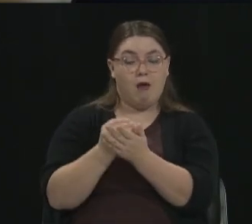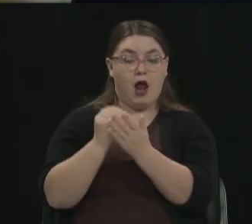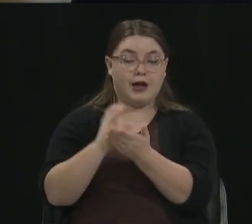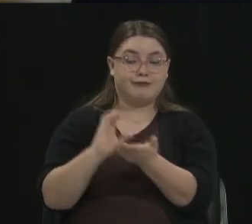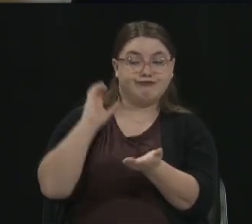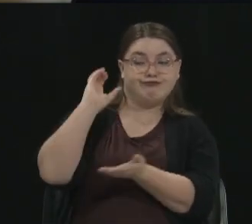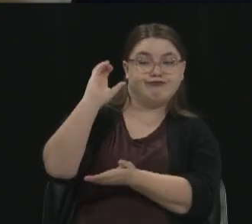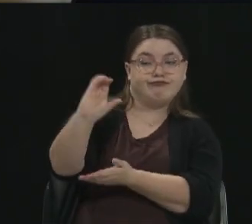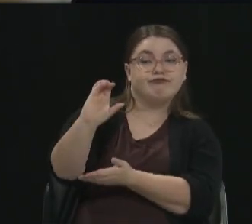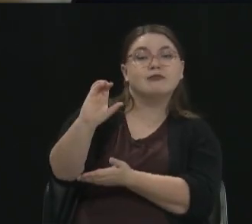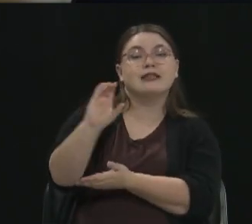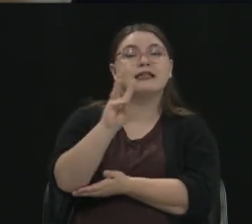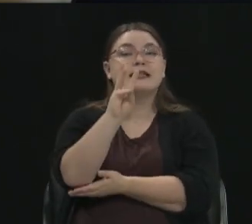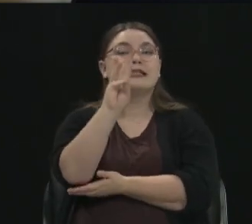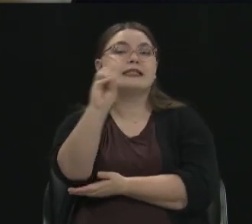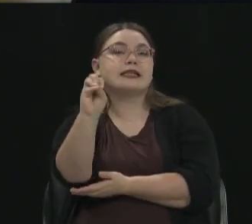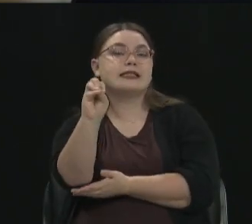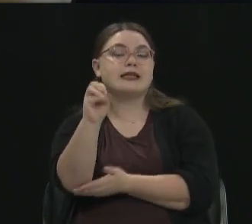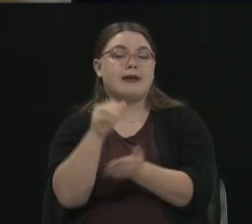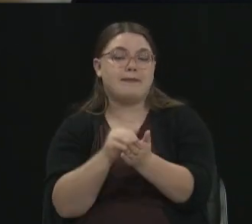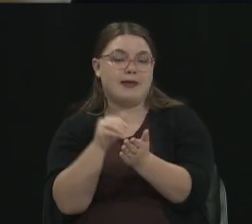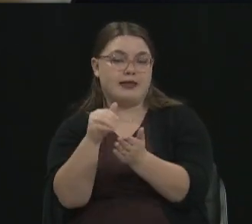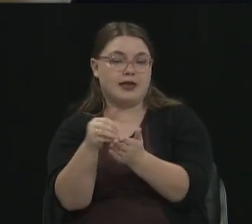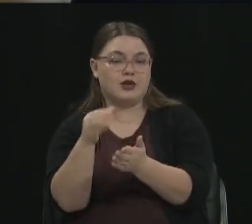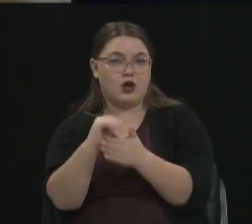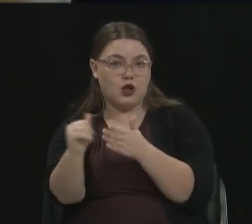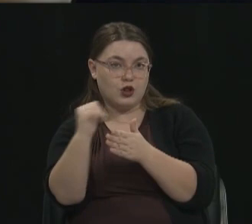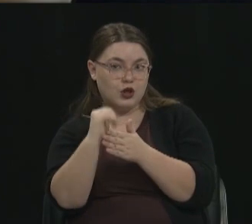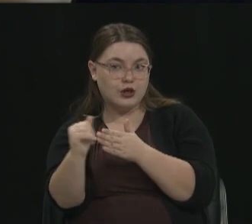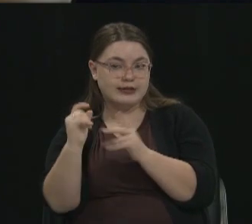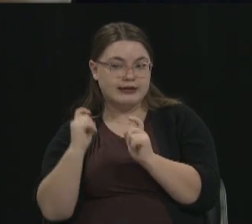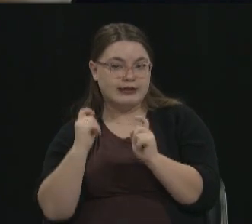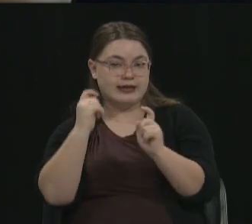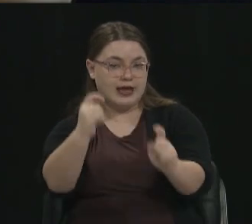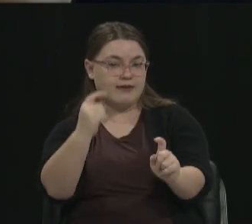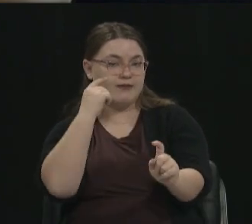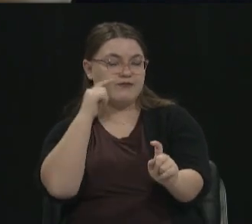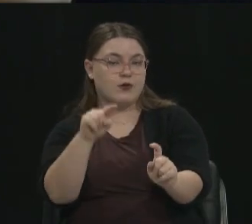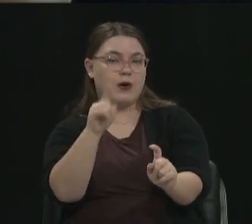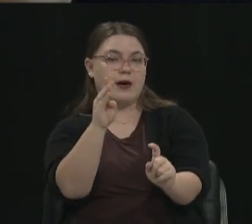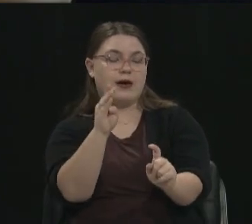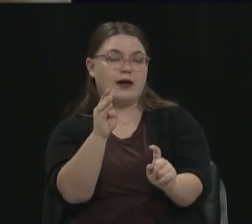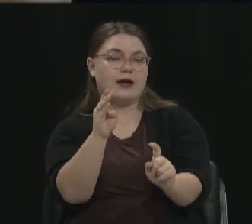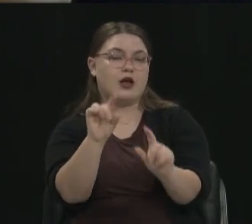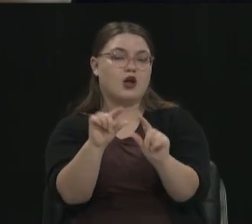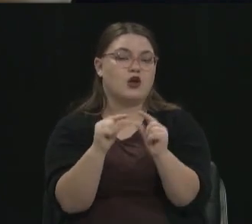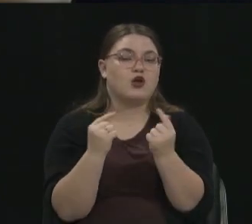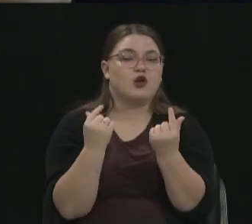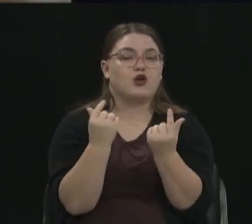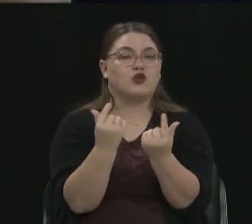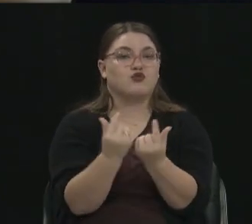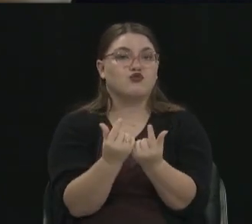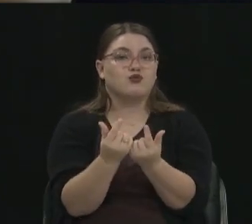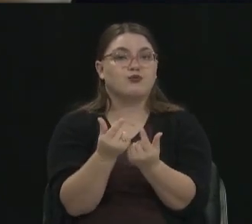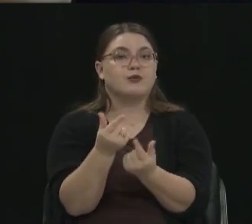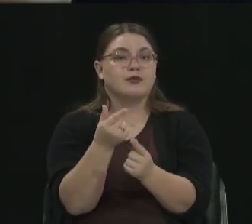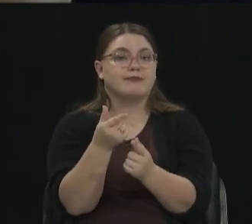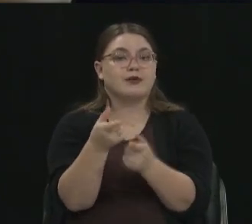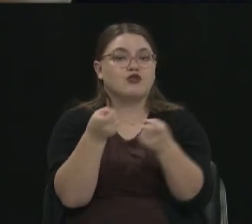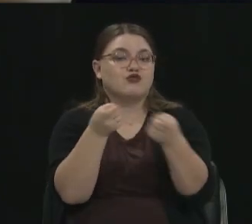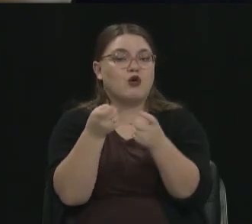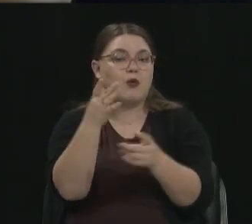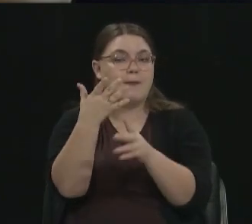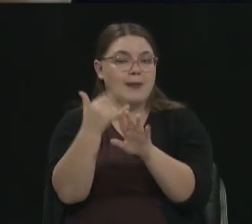little over 60 million to a group controlled by Larry Householder.